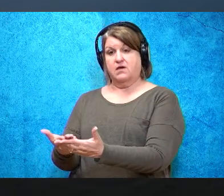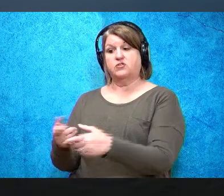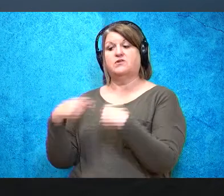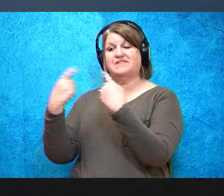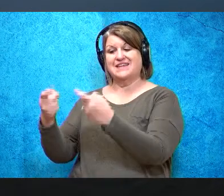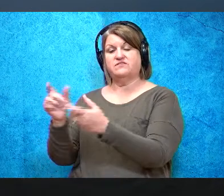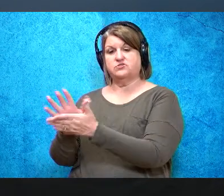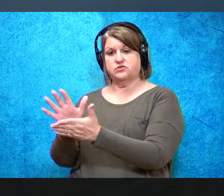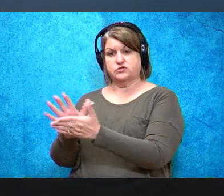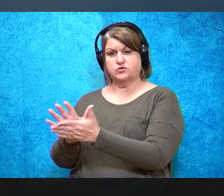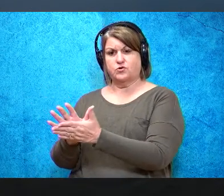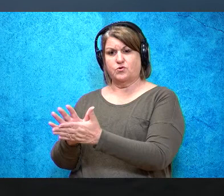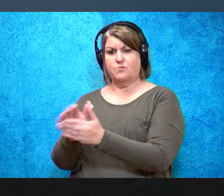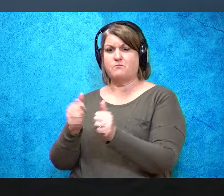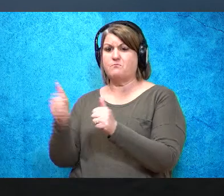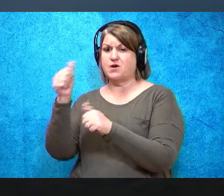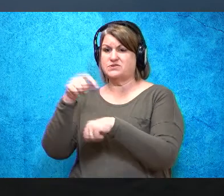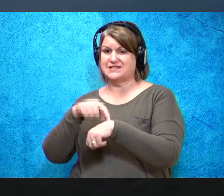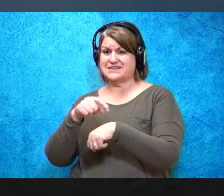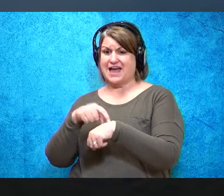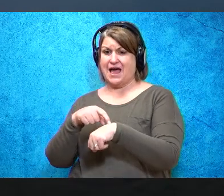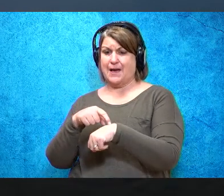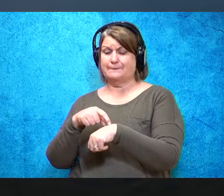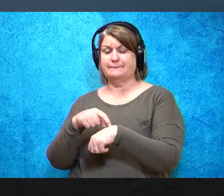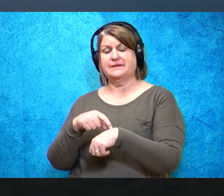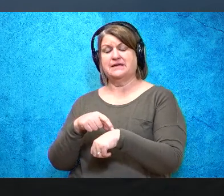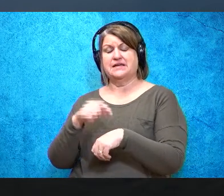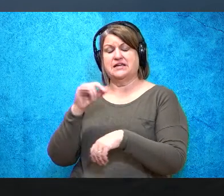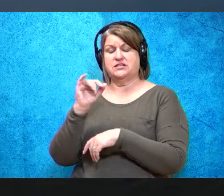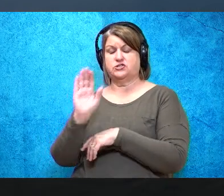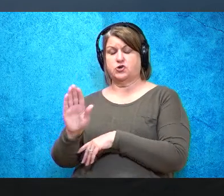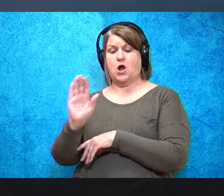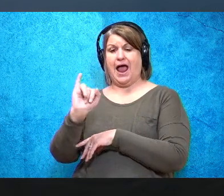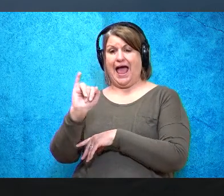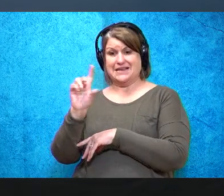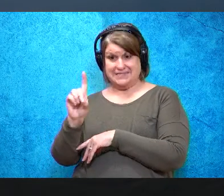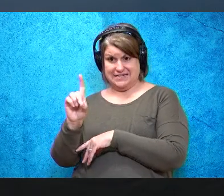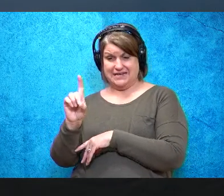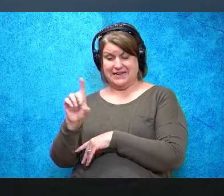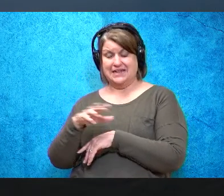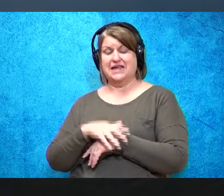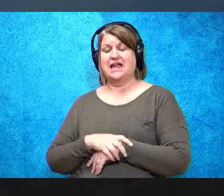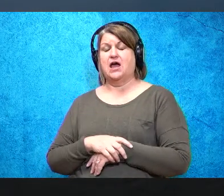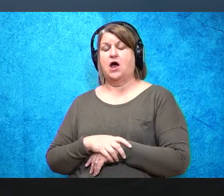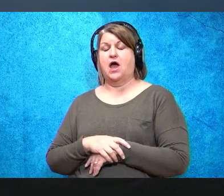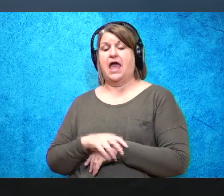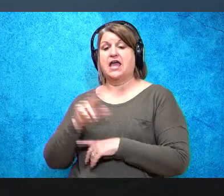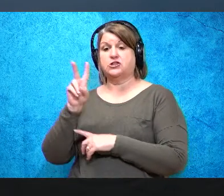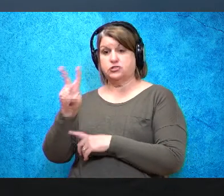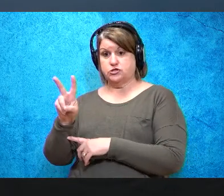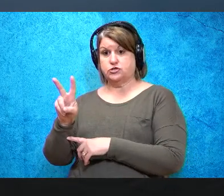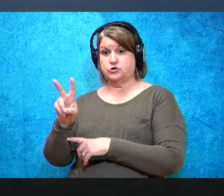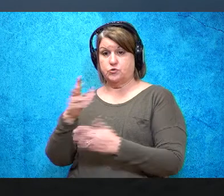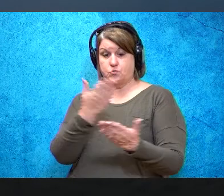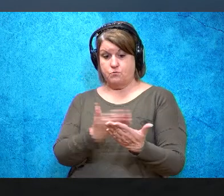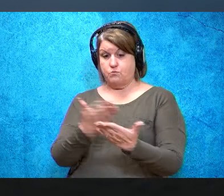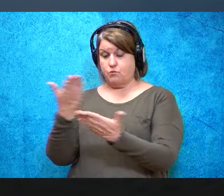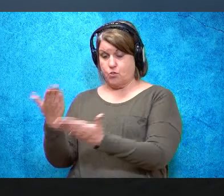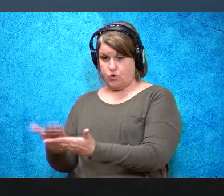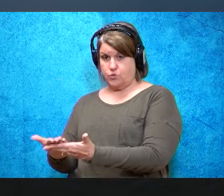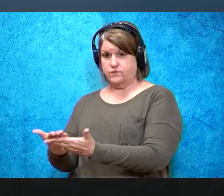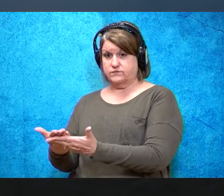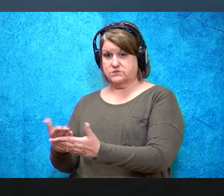guardian, 2 proofs of residence, and oftentimes the new school will need to see the